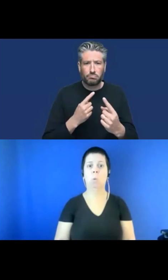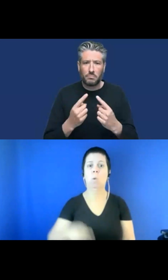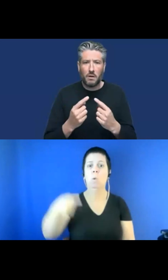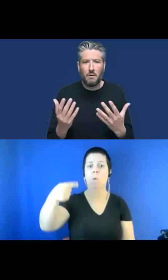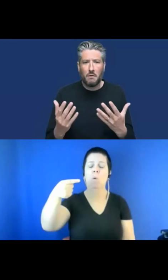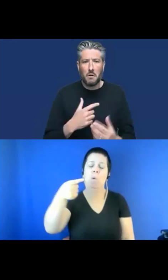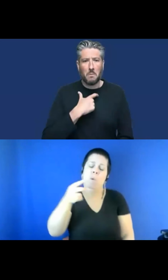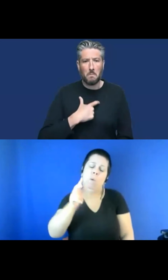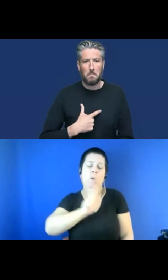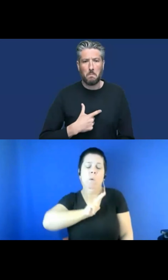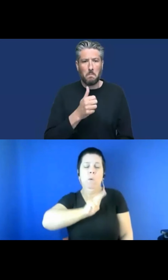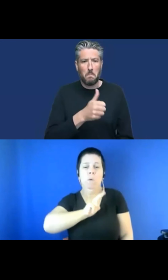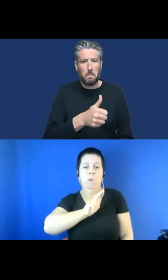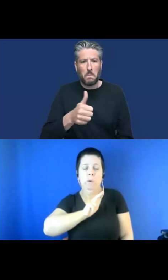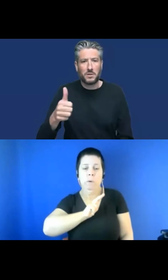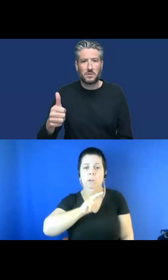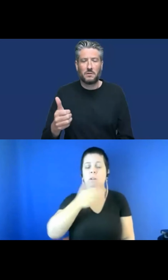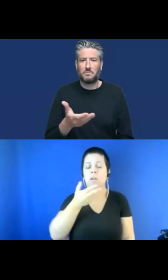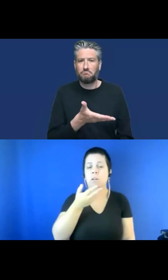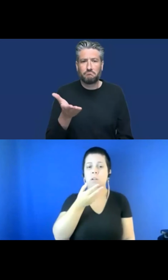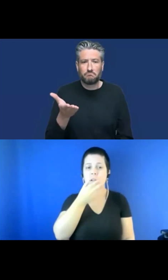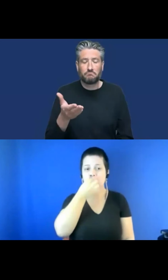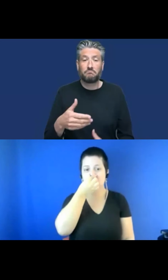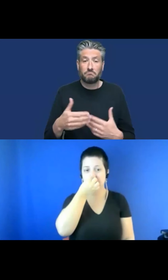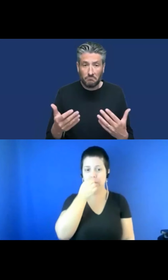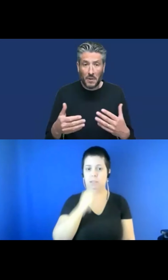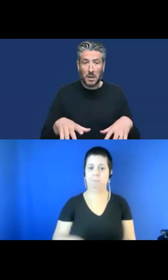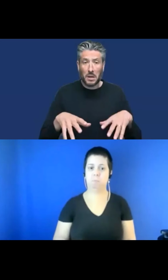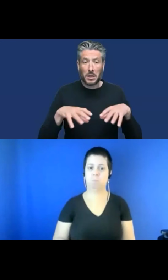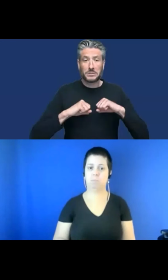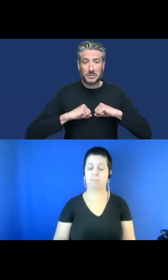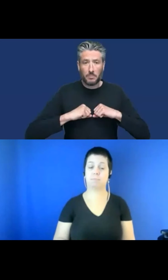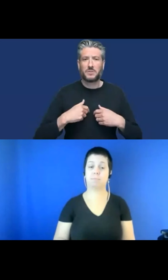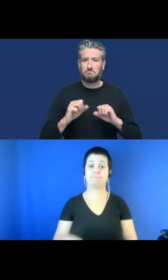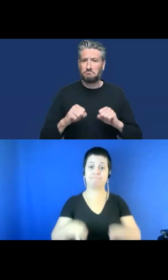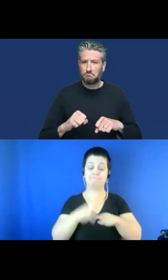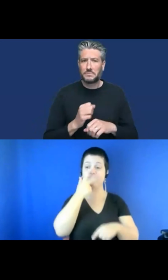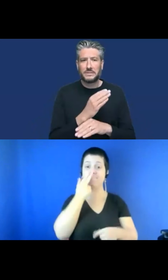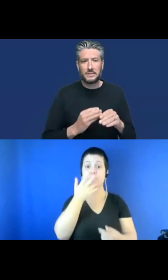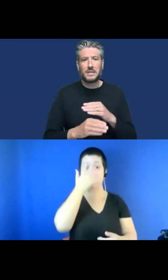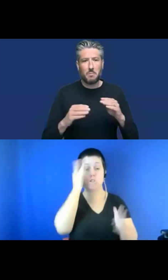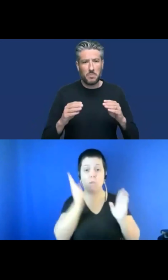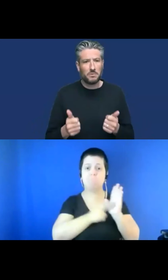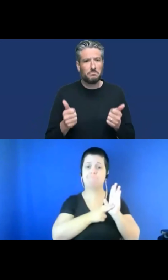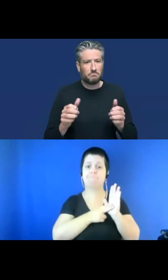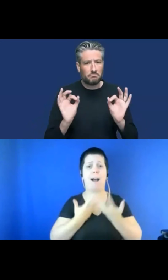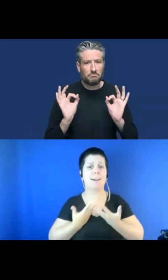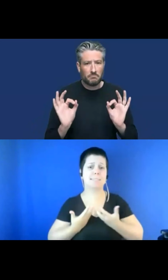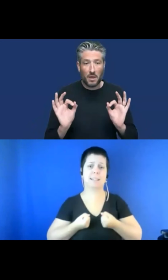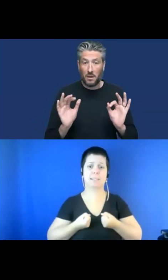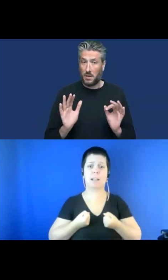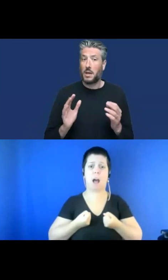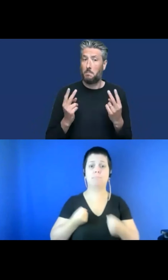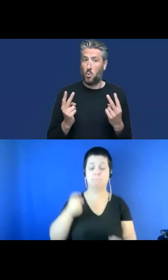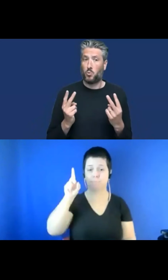factors, whereby the acceptance of one's disability played an important role in the capacity